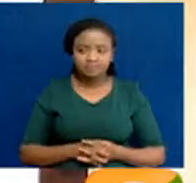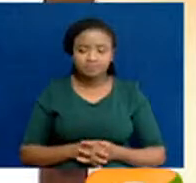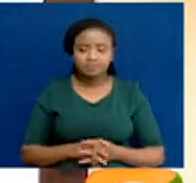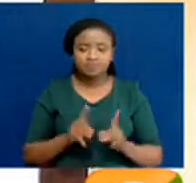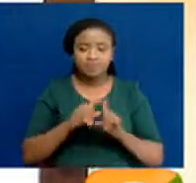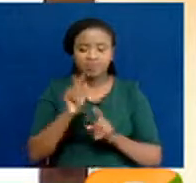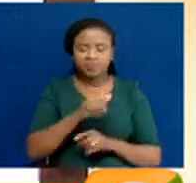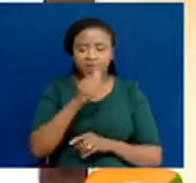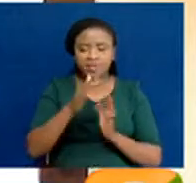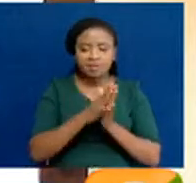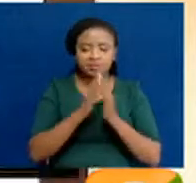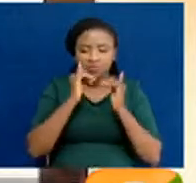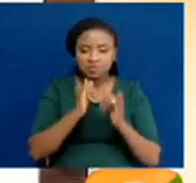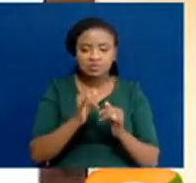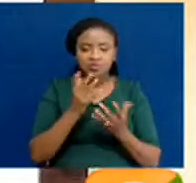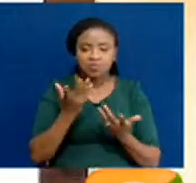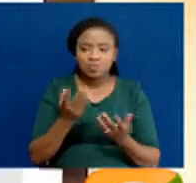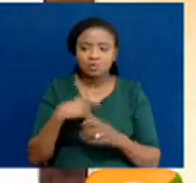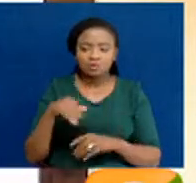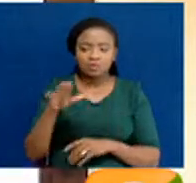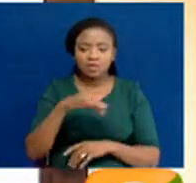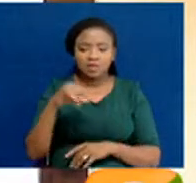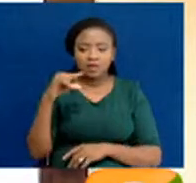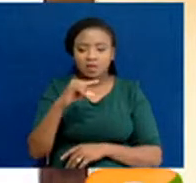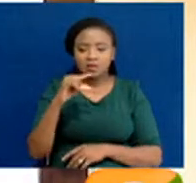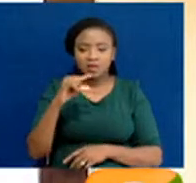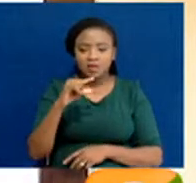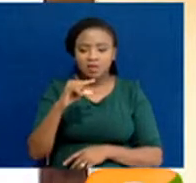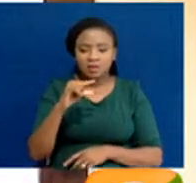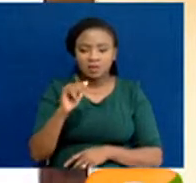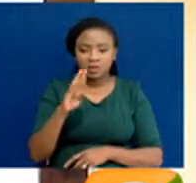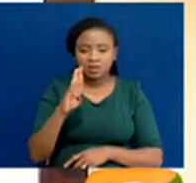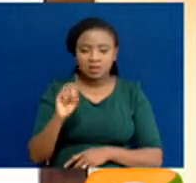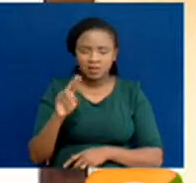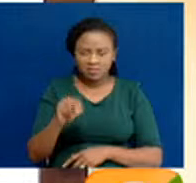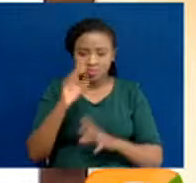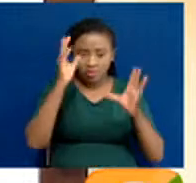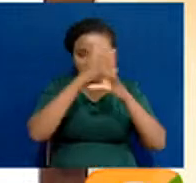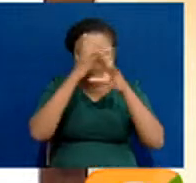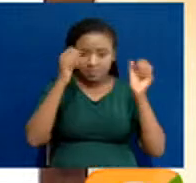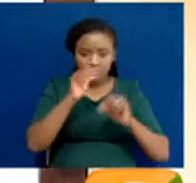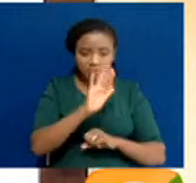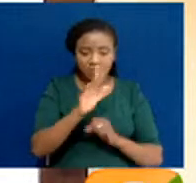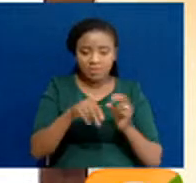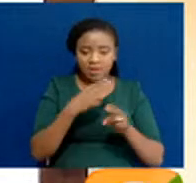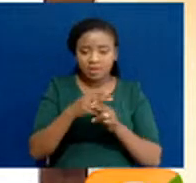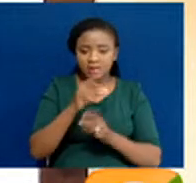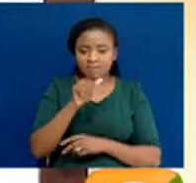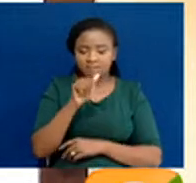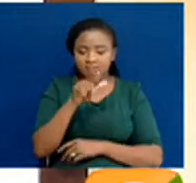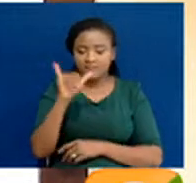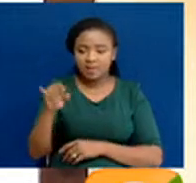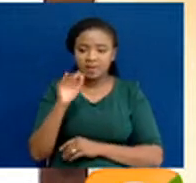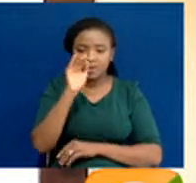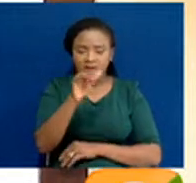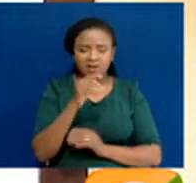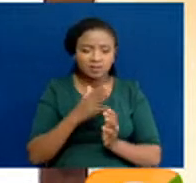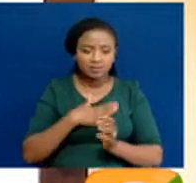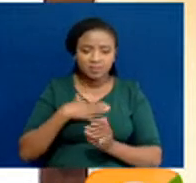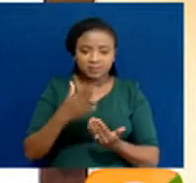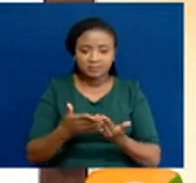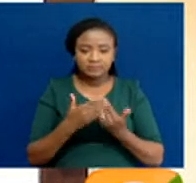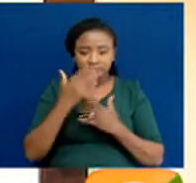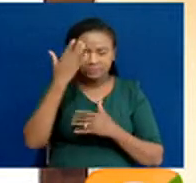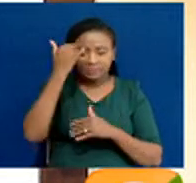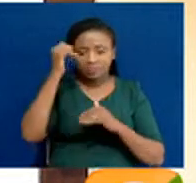Good news from further afield, and Gabon's ousted President Ali Bongo Ondimba has appealed for help after the army deposed